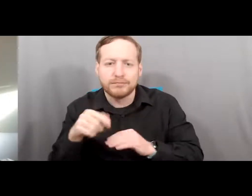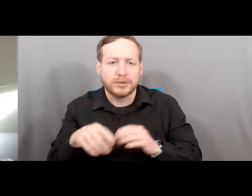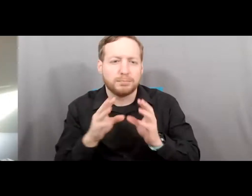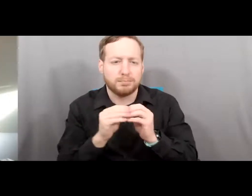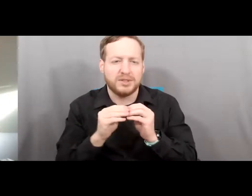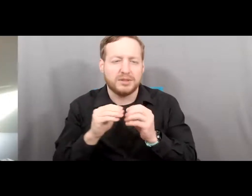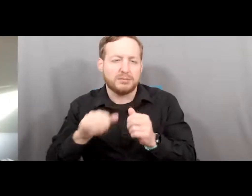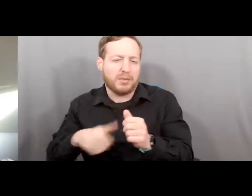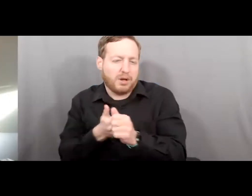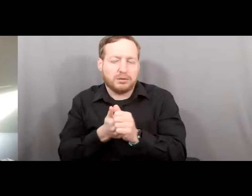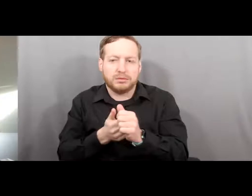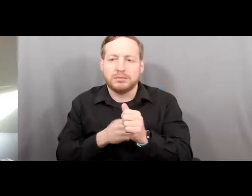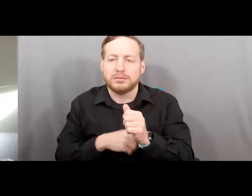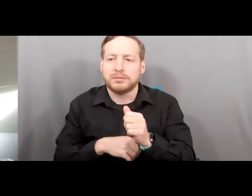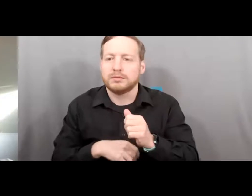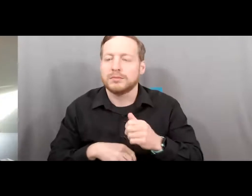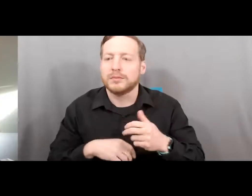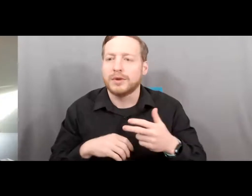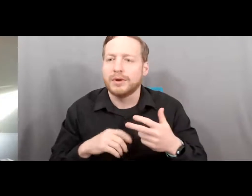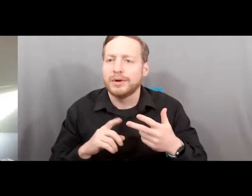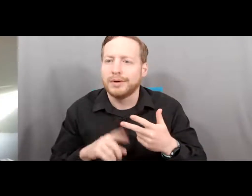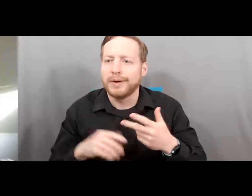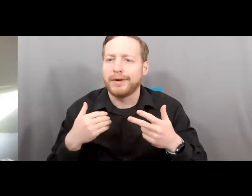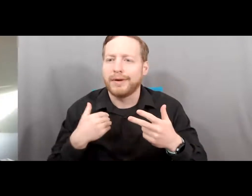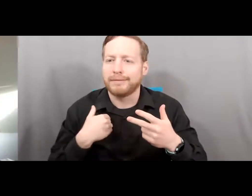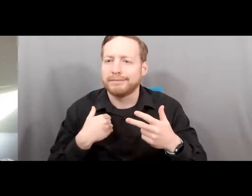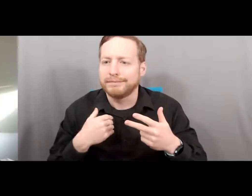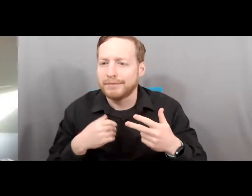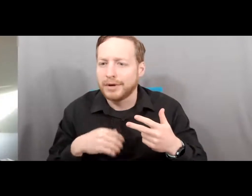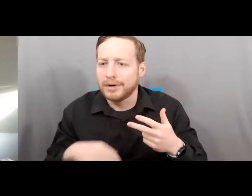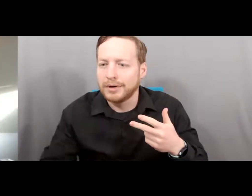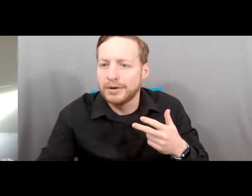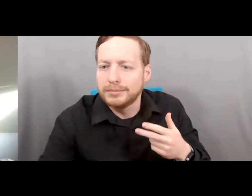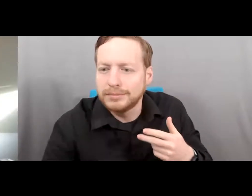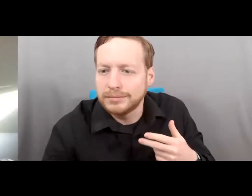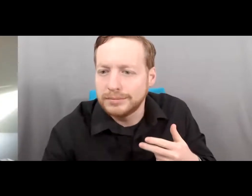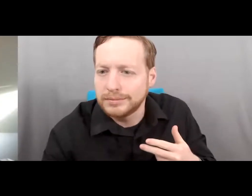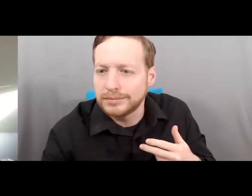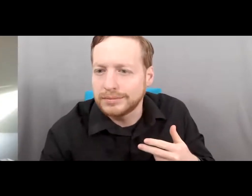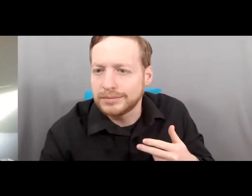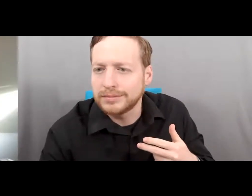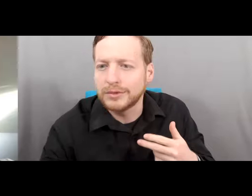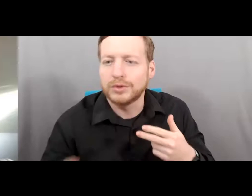who helps run these meetings. She's the tech person behind the scenes.